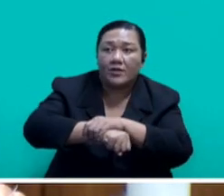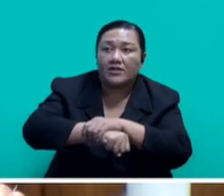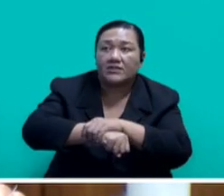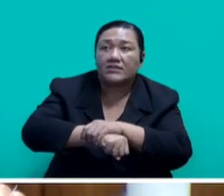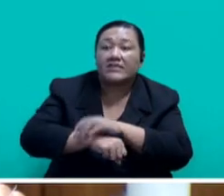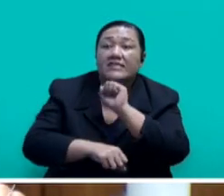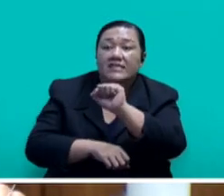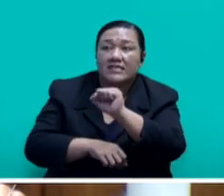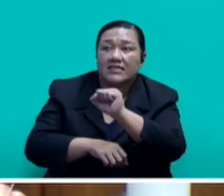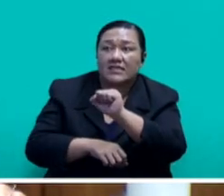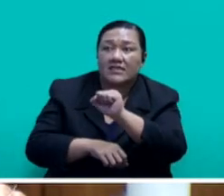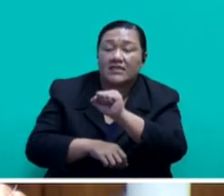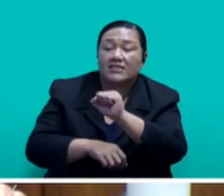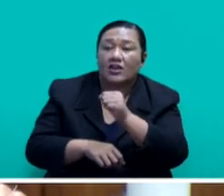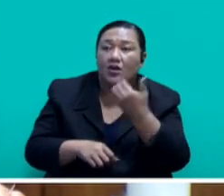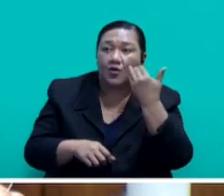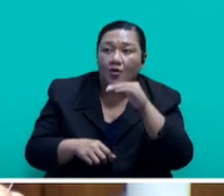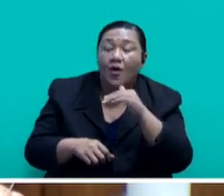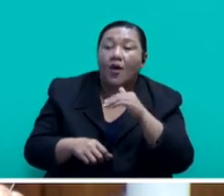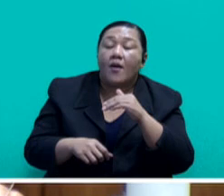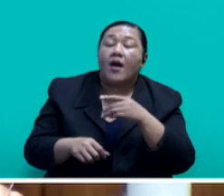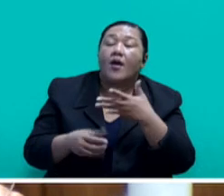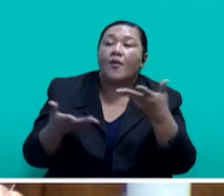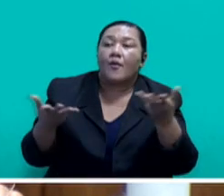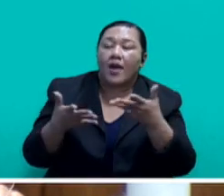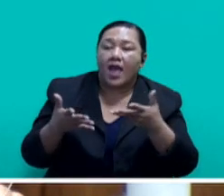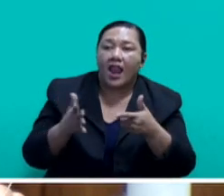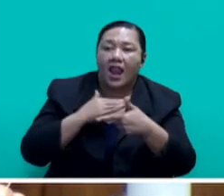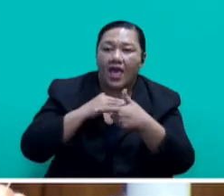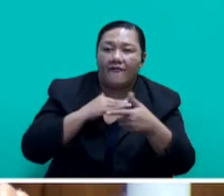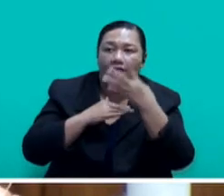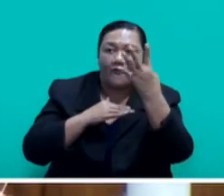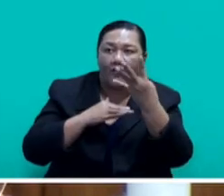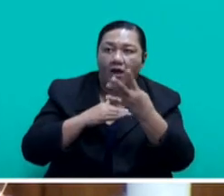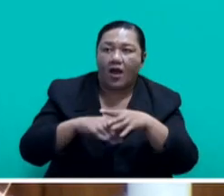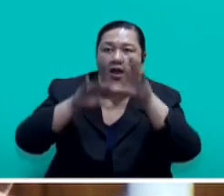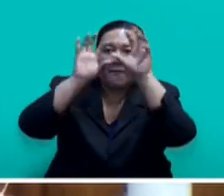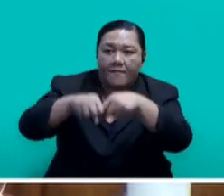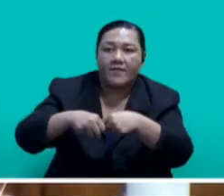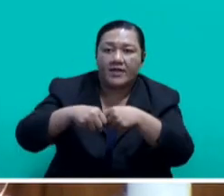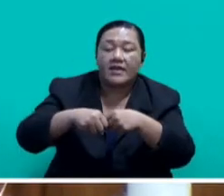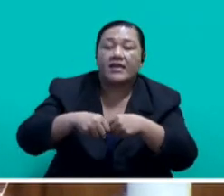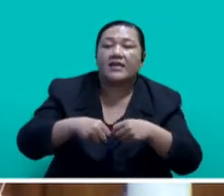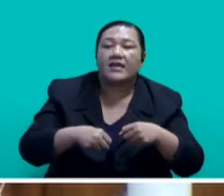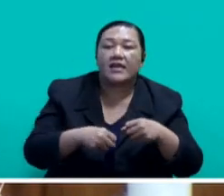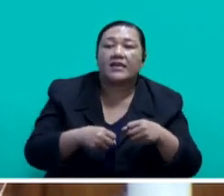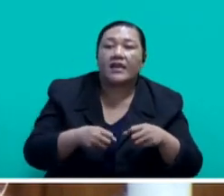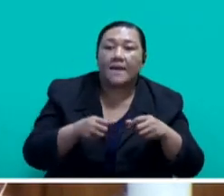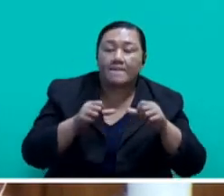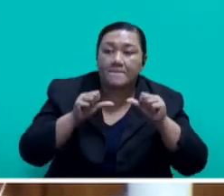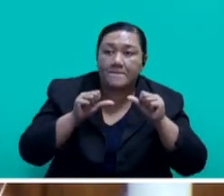his boardroom on level 4 in the presence of the Director ILO South Pacific.